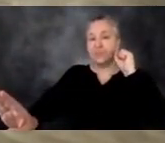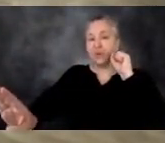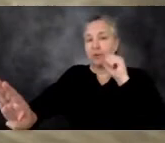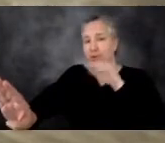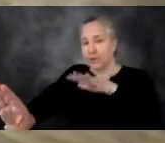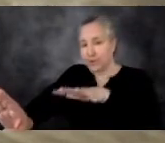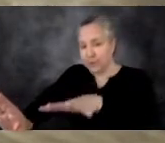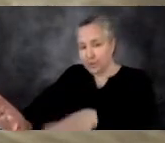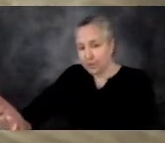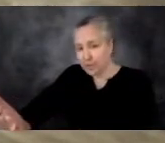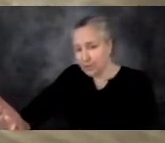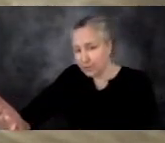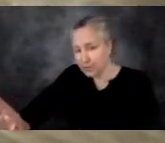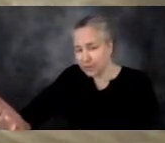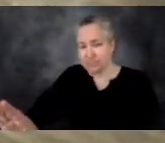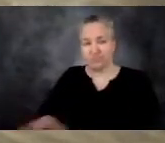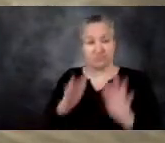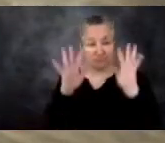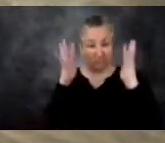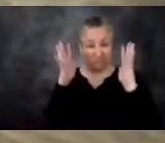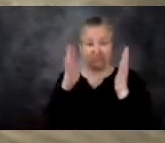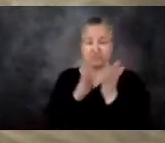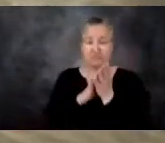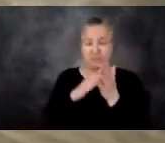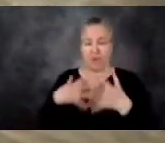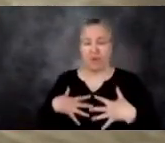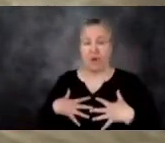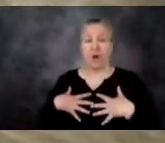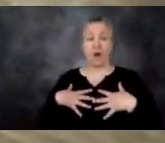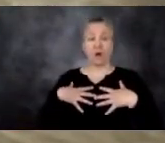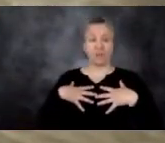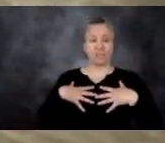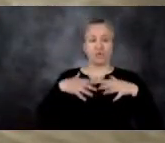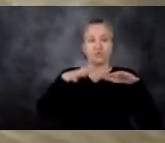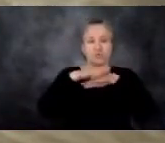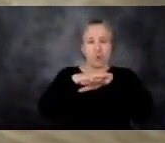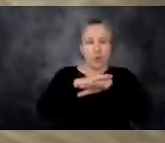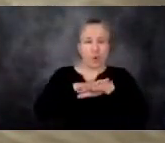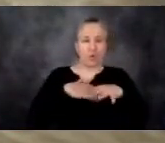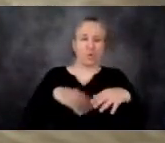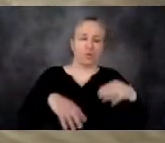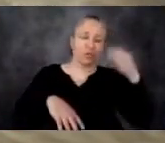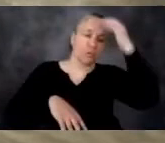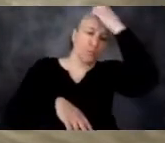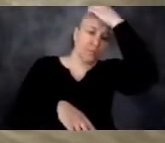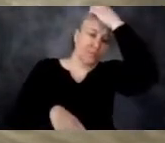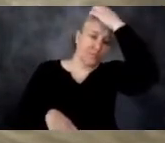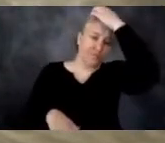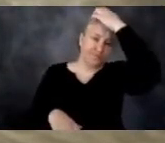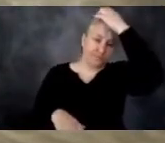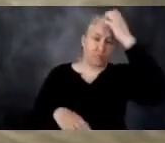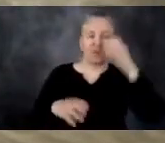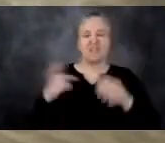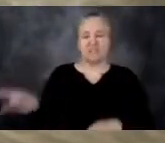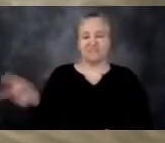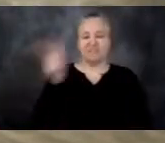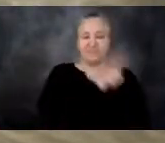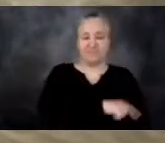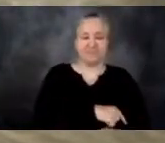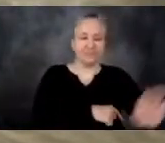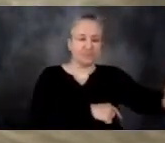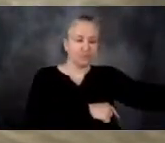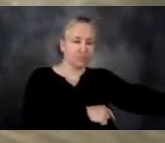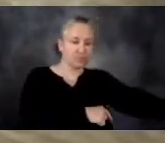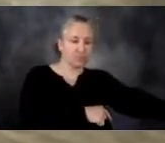And exhale. Nice job. Slowly bring that chest and torso up. Take one foot in. Let's take that other leg